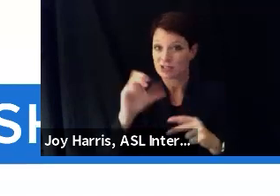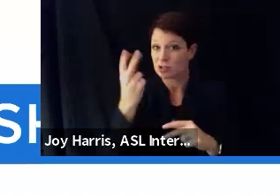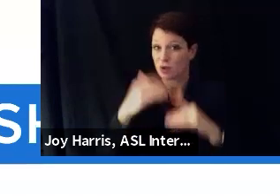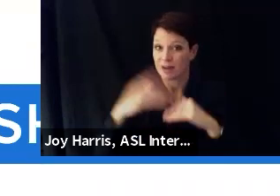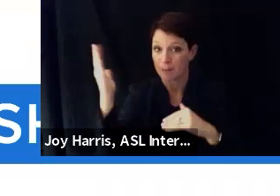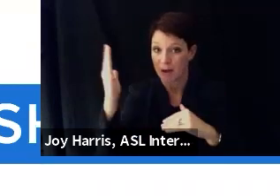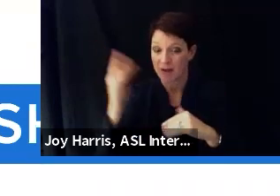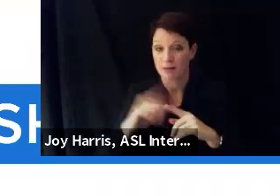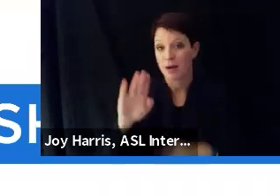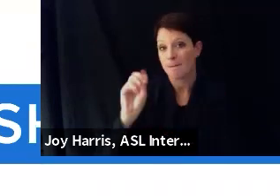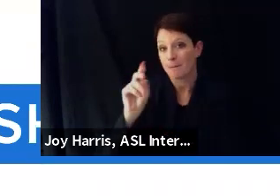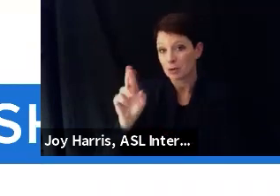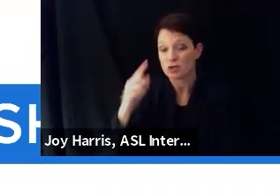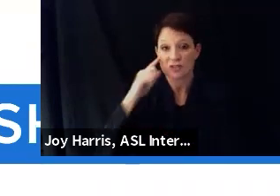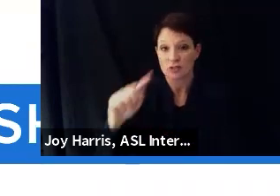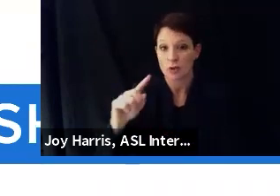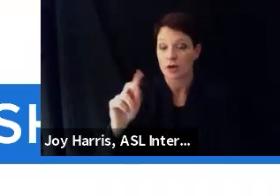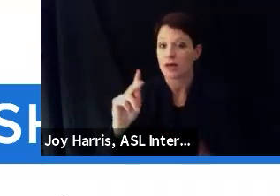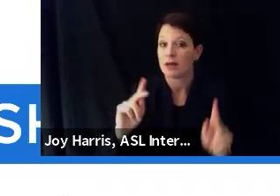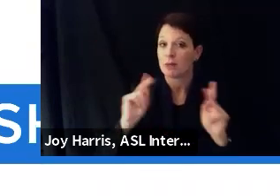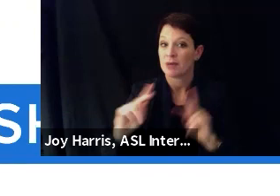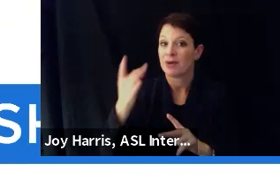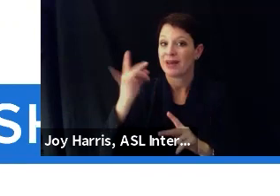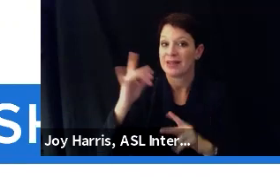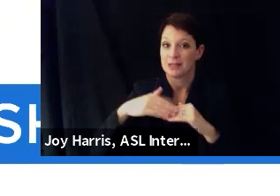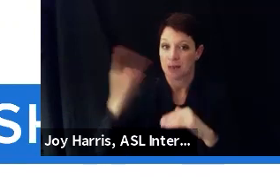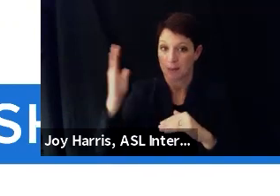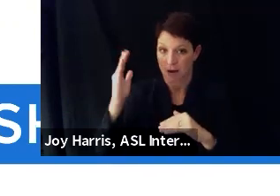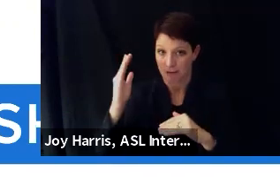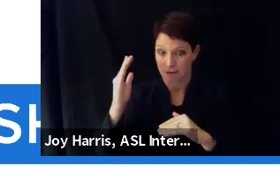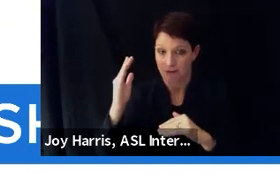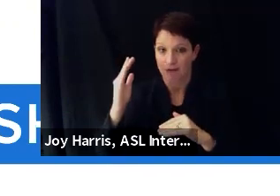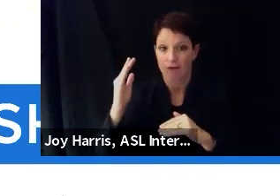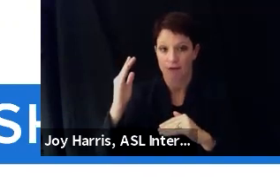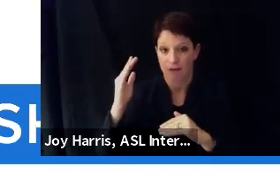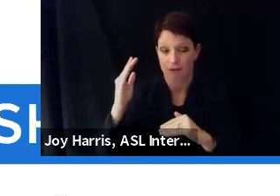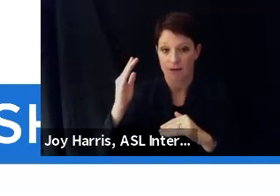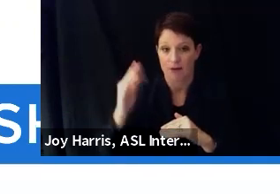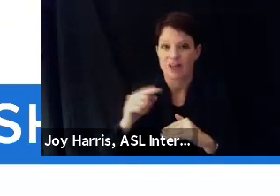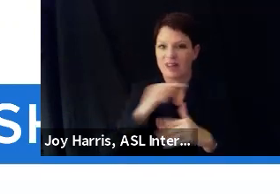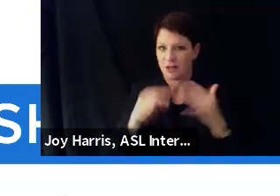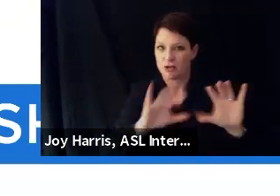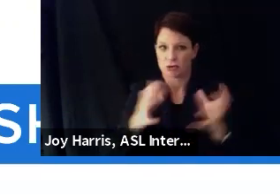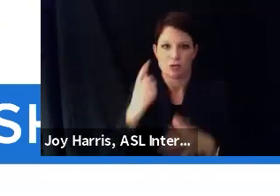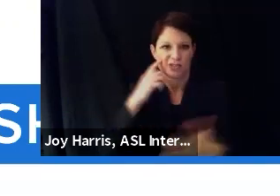the booster is only authorized for those 18 and older in these groups here.